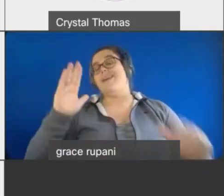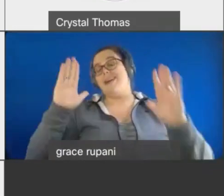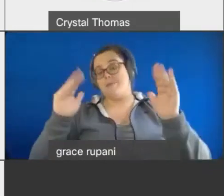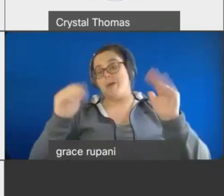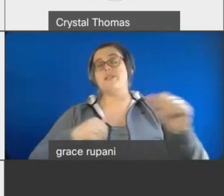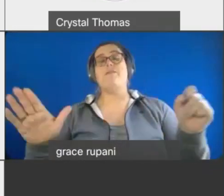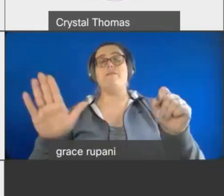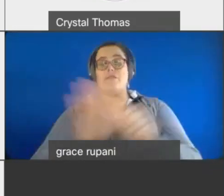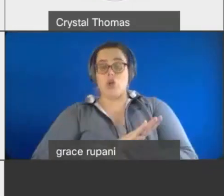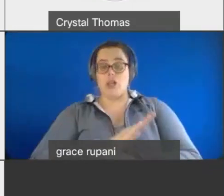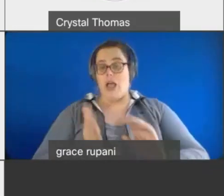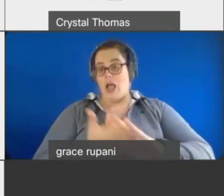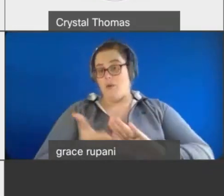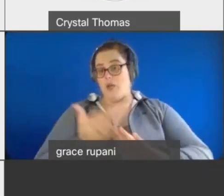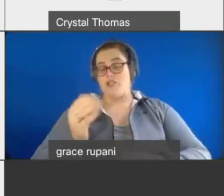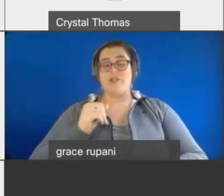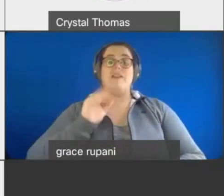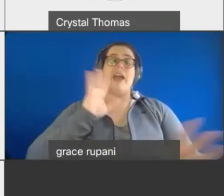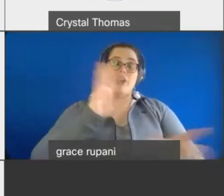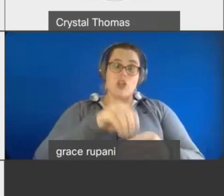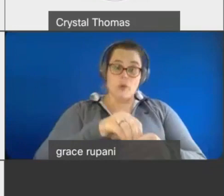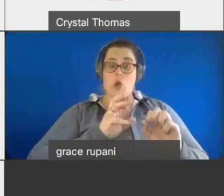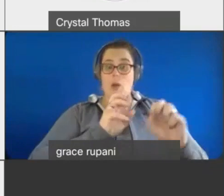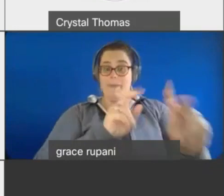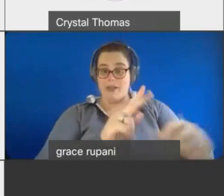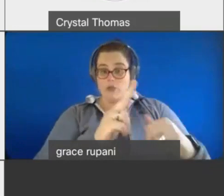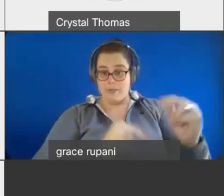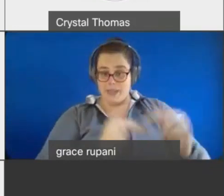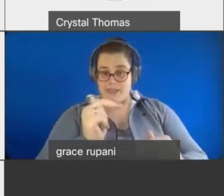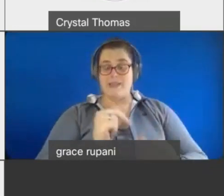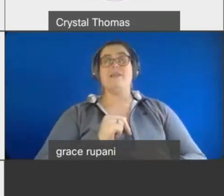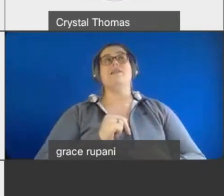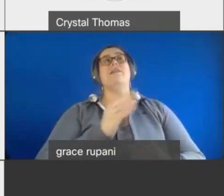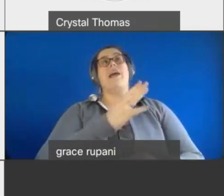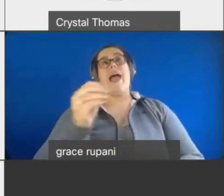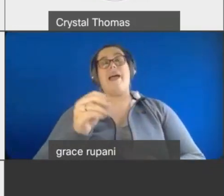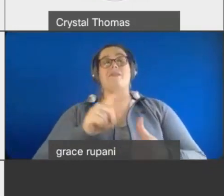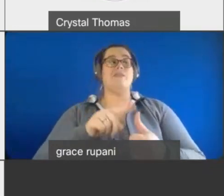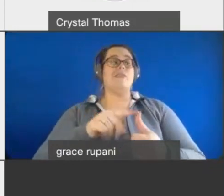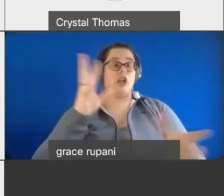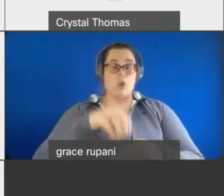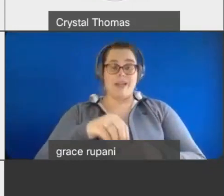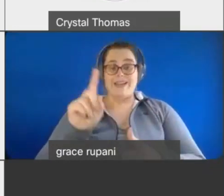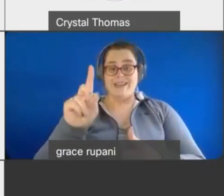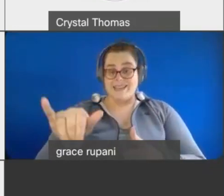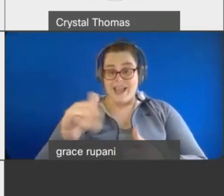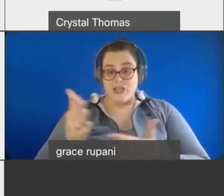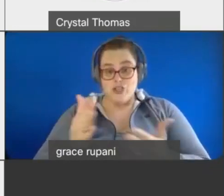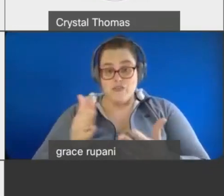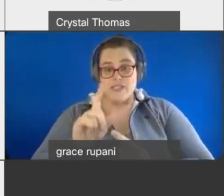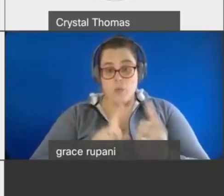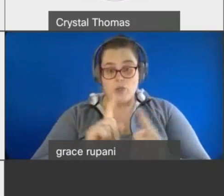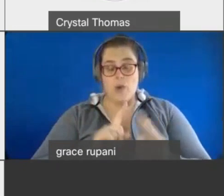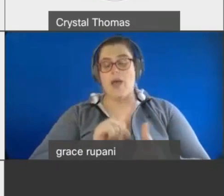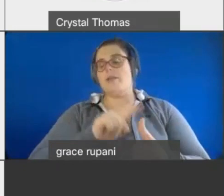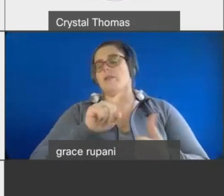and mortar to include, but not limited to, day services inclusive of one-to-one, IDS, which will